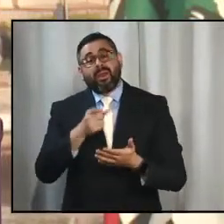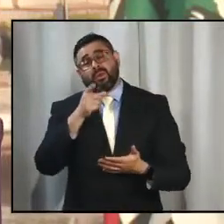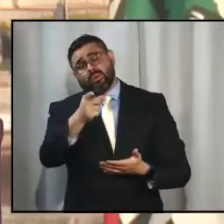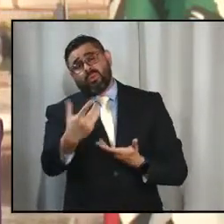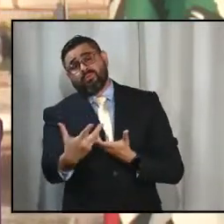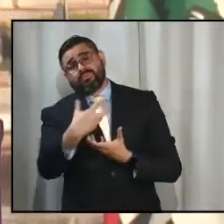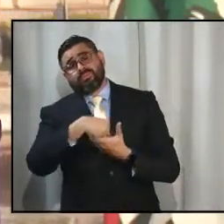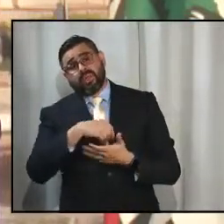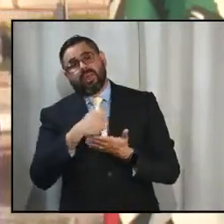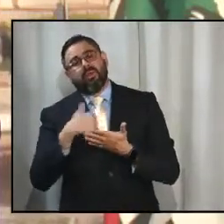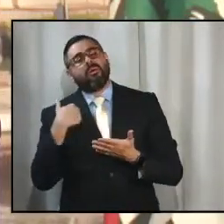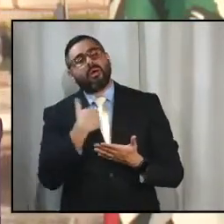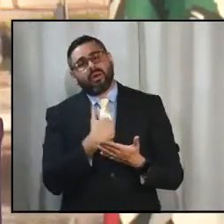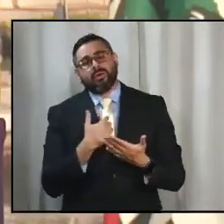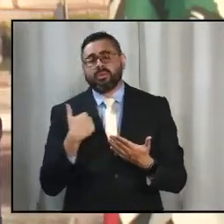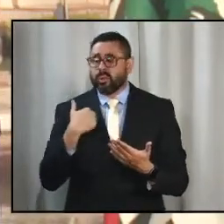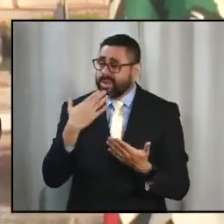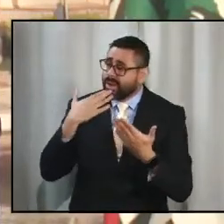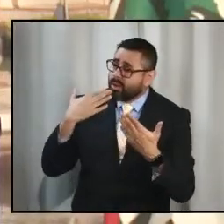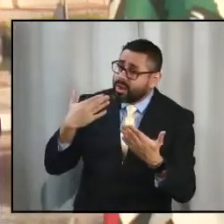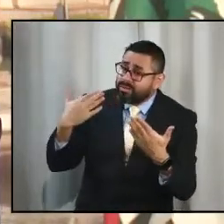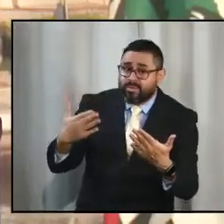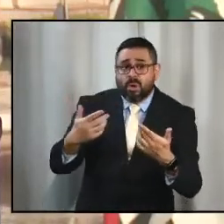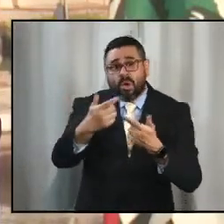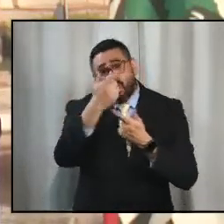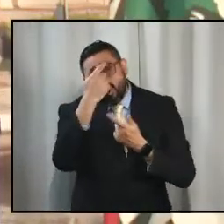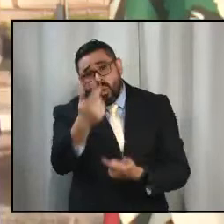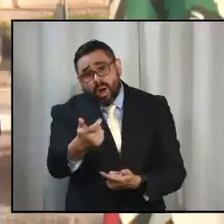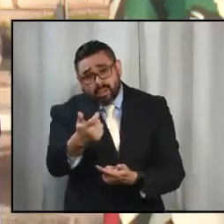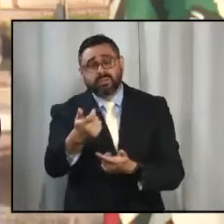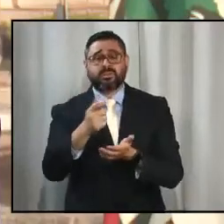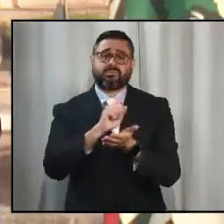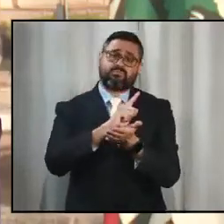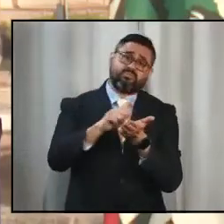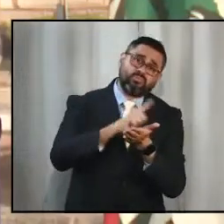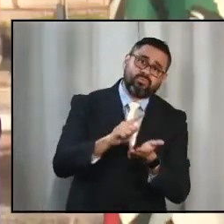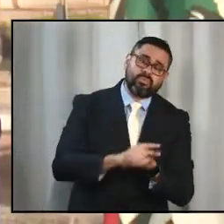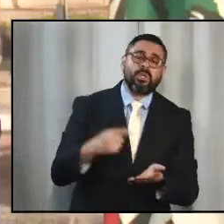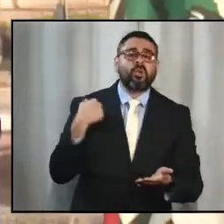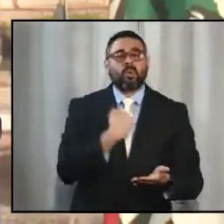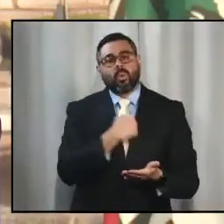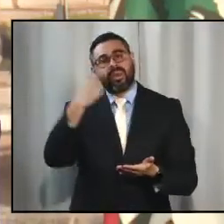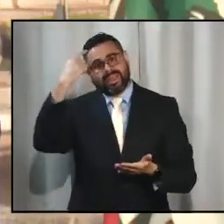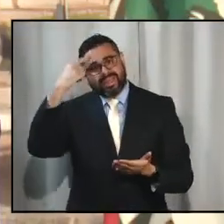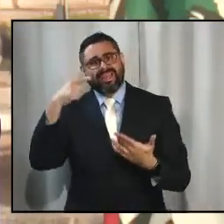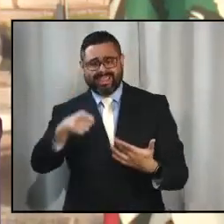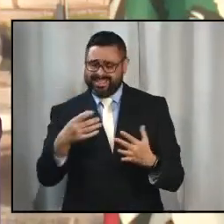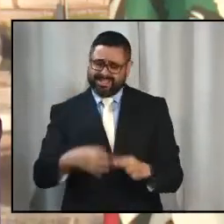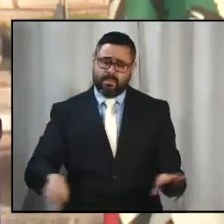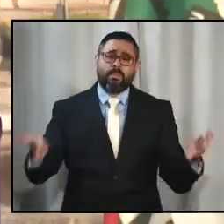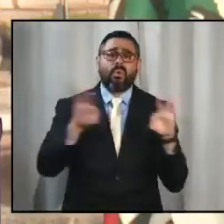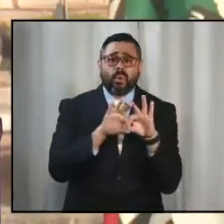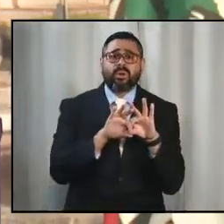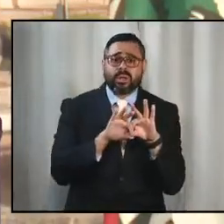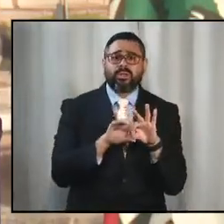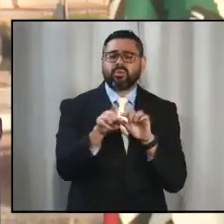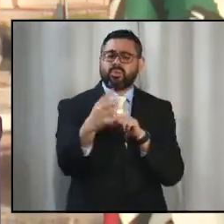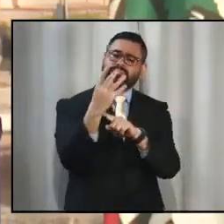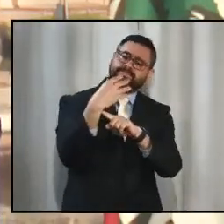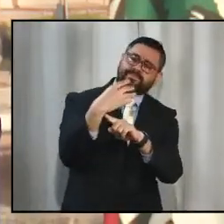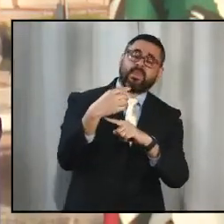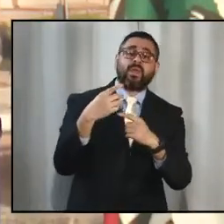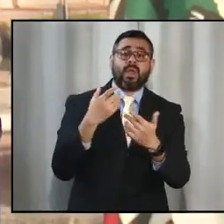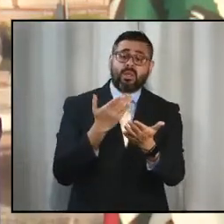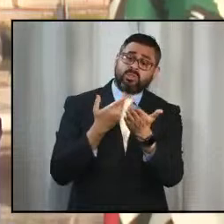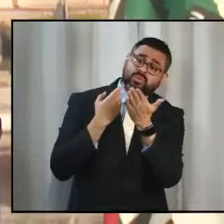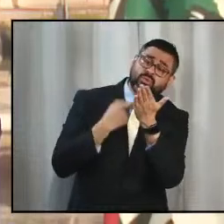community. We're grateful to have you here with us every single week. We believe that these regular check-ins are valuable and important and shows